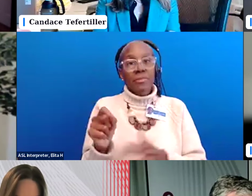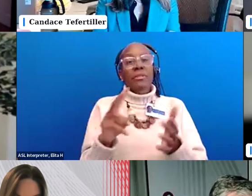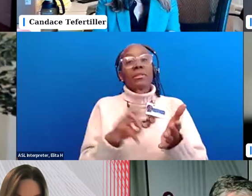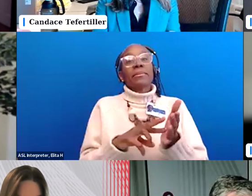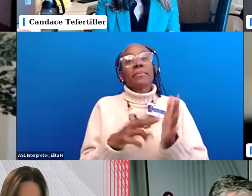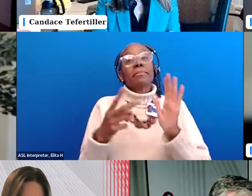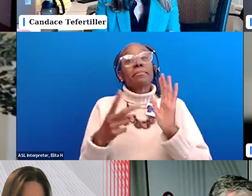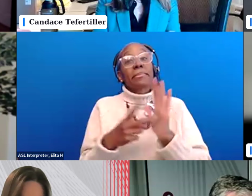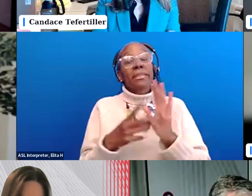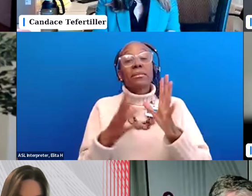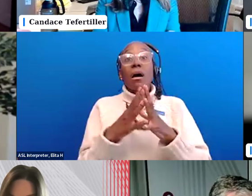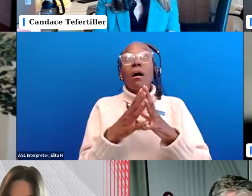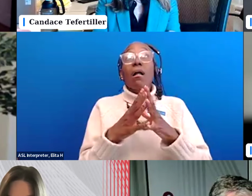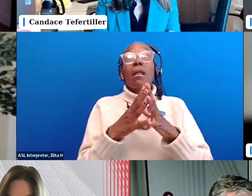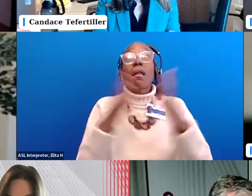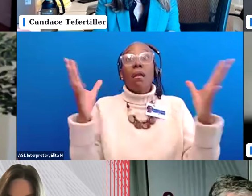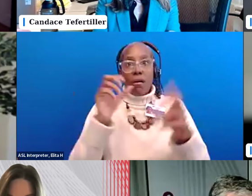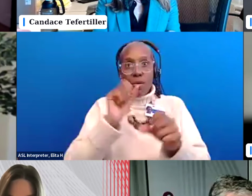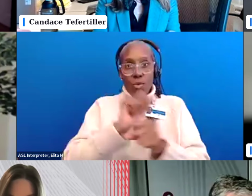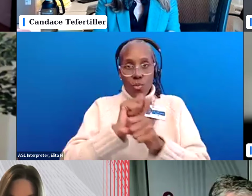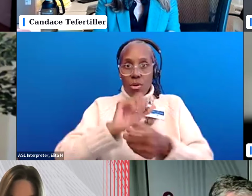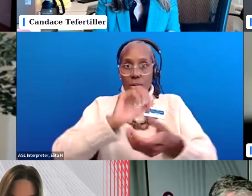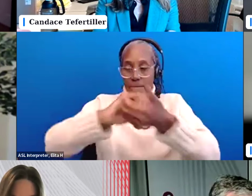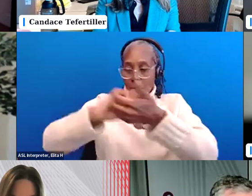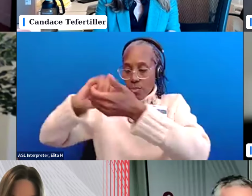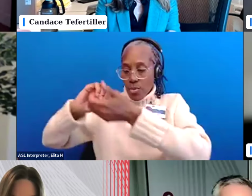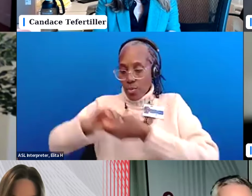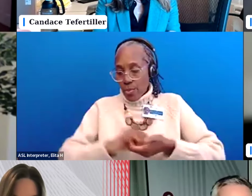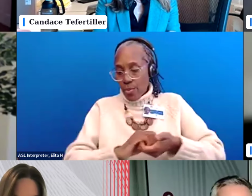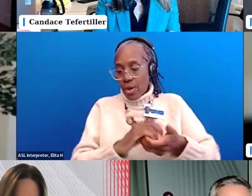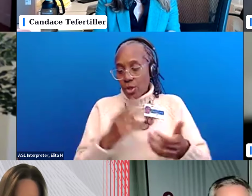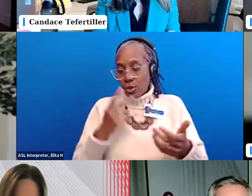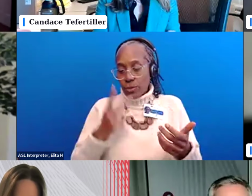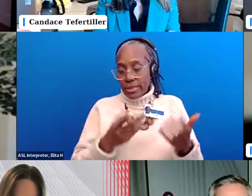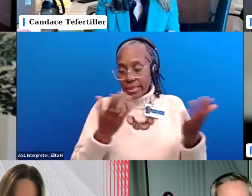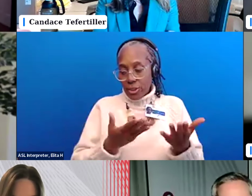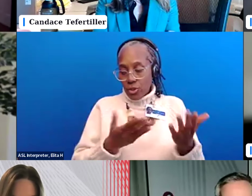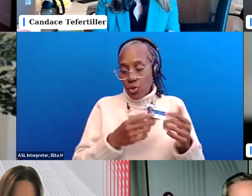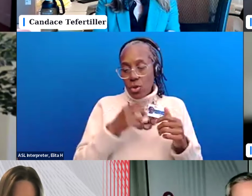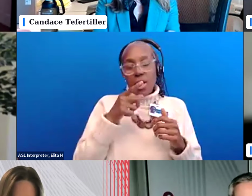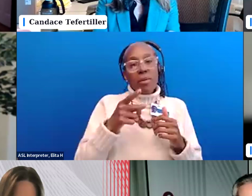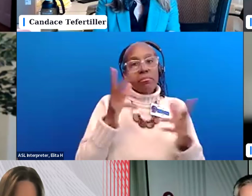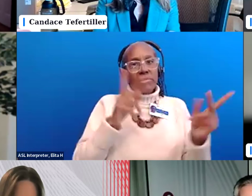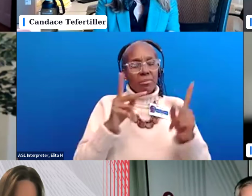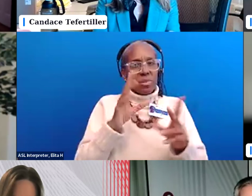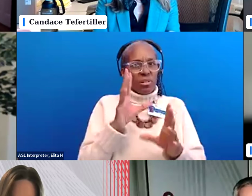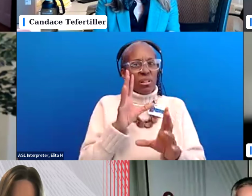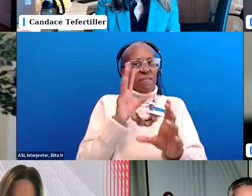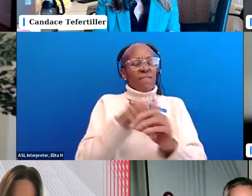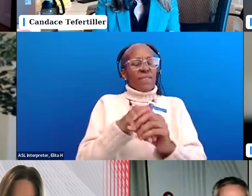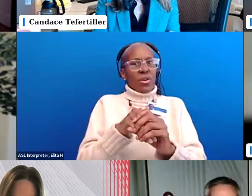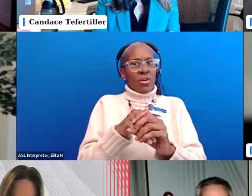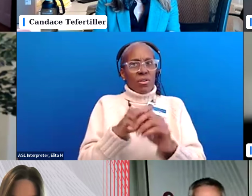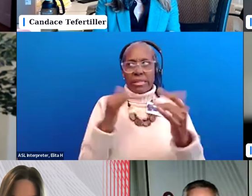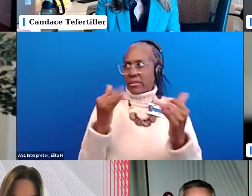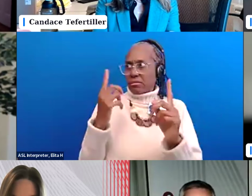a lot of work and a lot of partnership, and you see on this webinar how many people have really been involved in getting to this